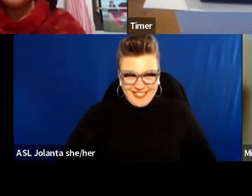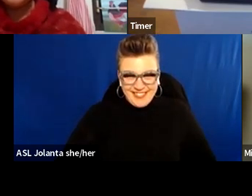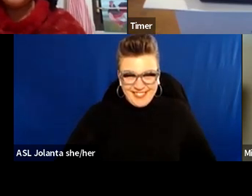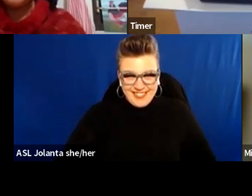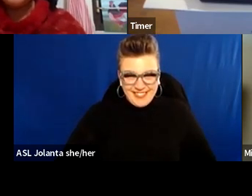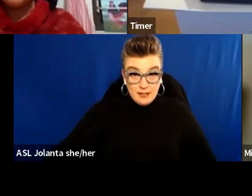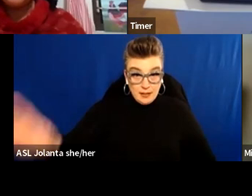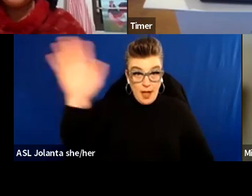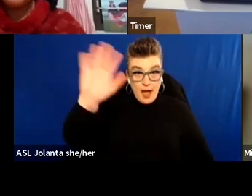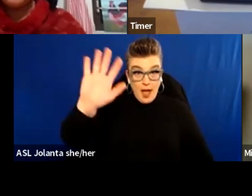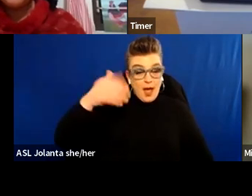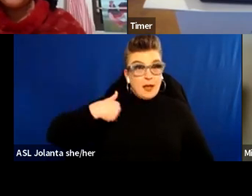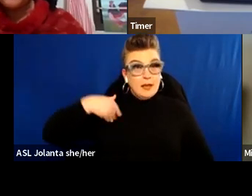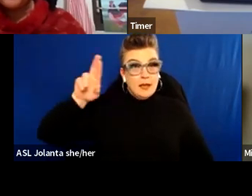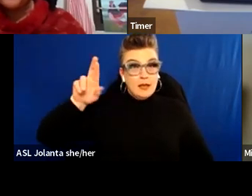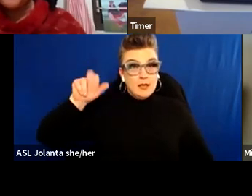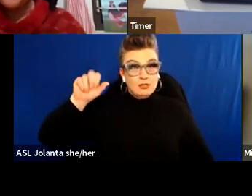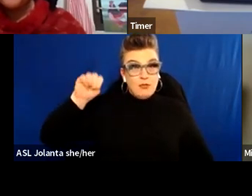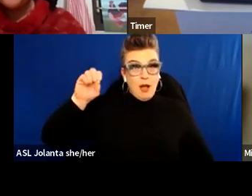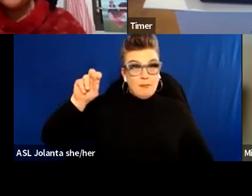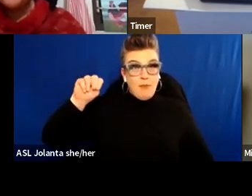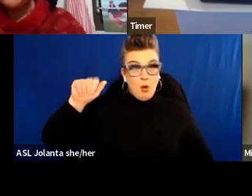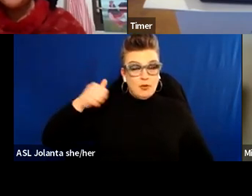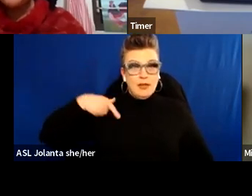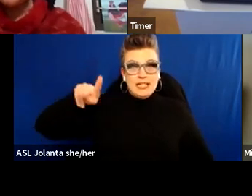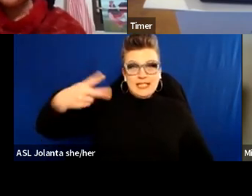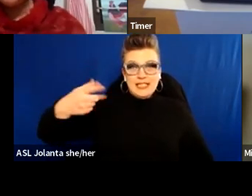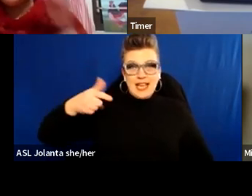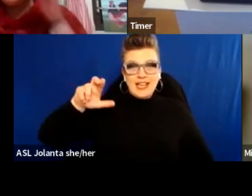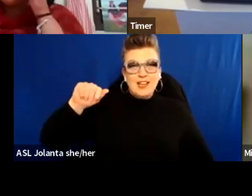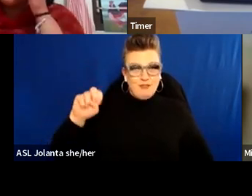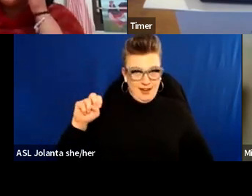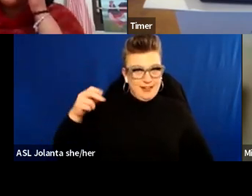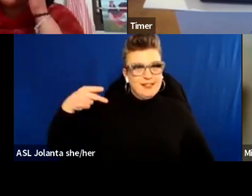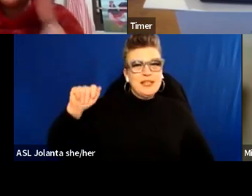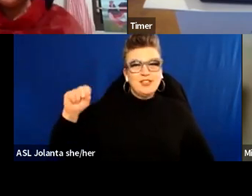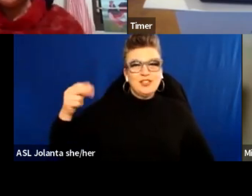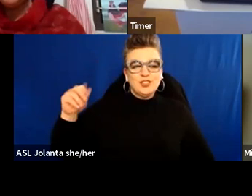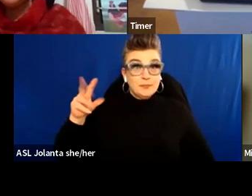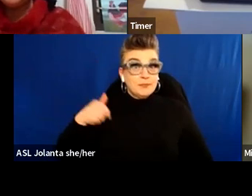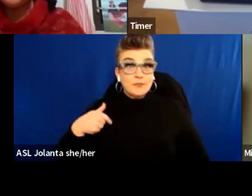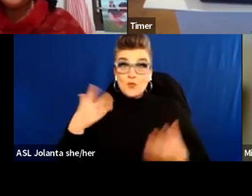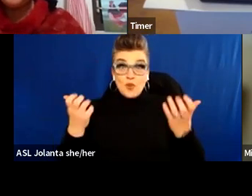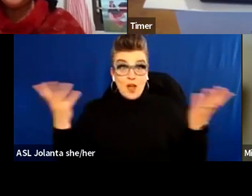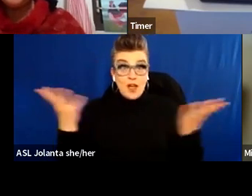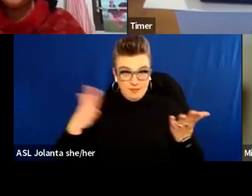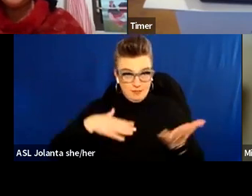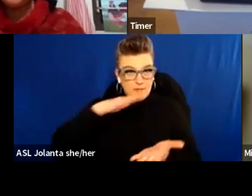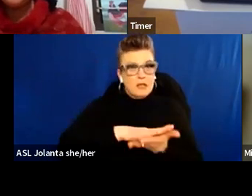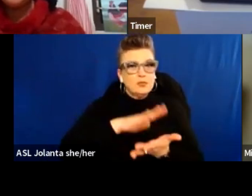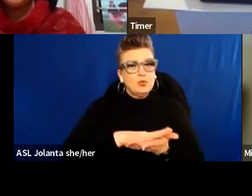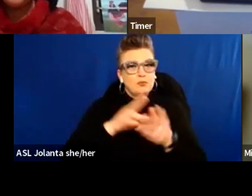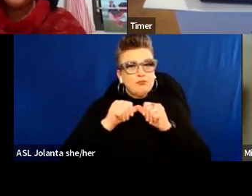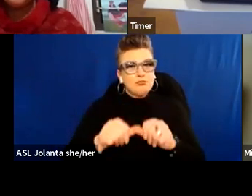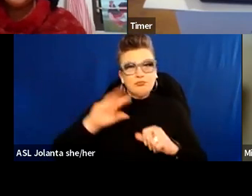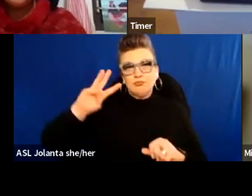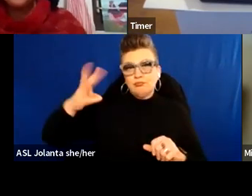hi i'm ramona i'm in second grade at the pa chef what i want is for my school to go to sixth grade it